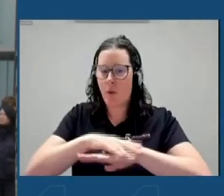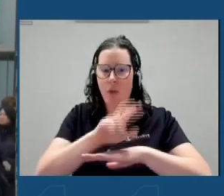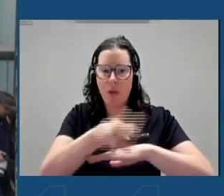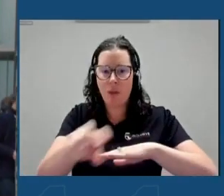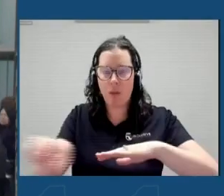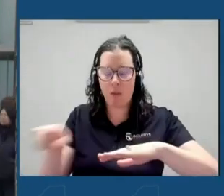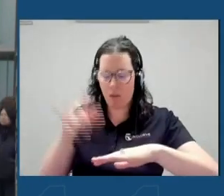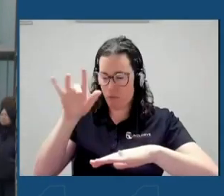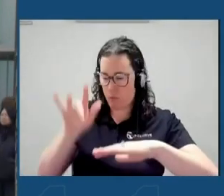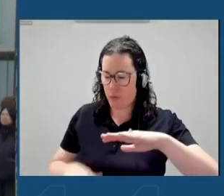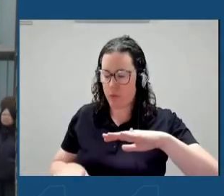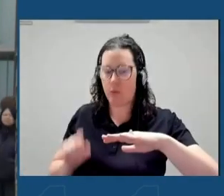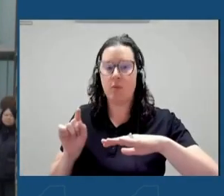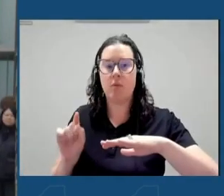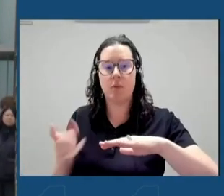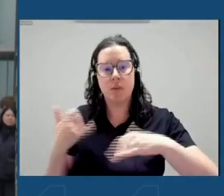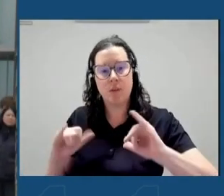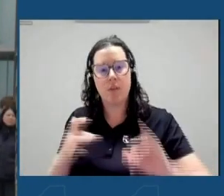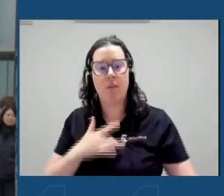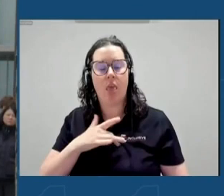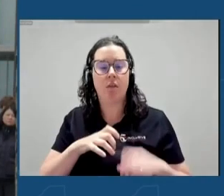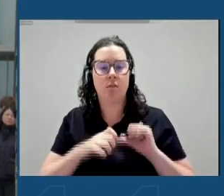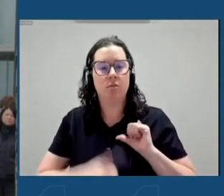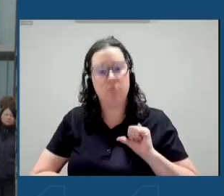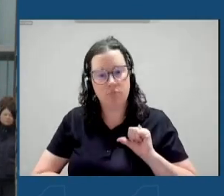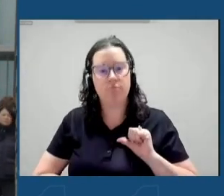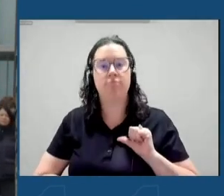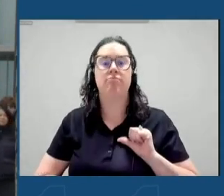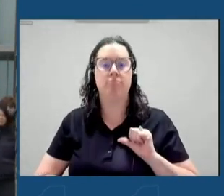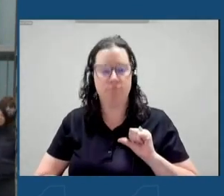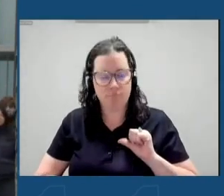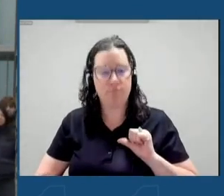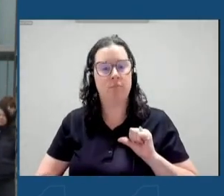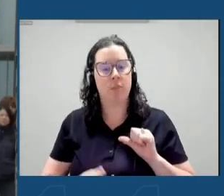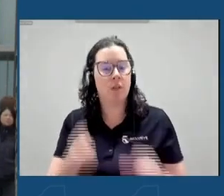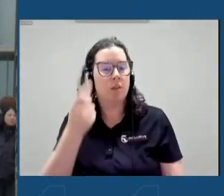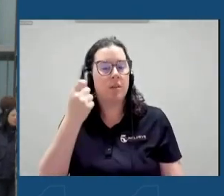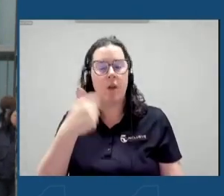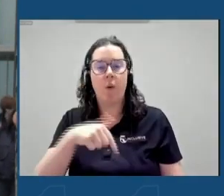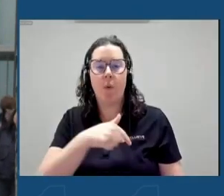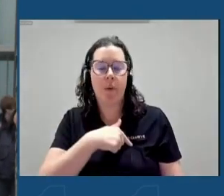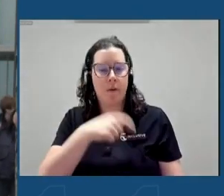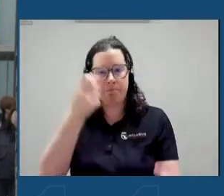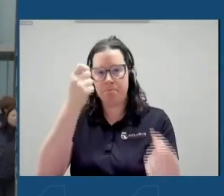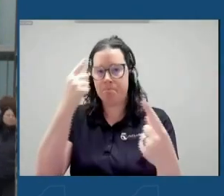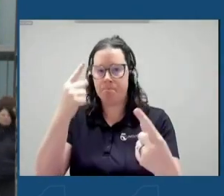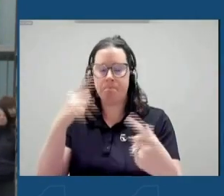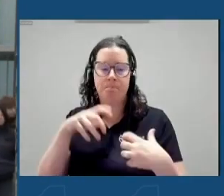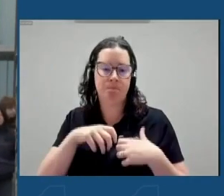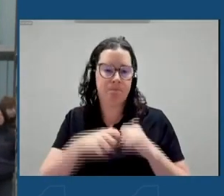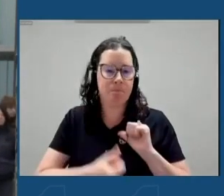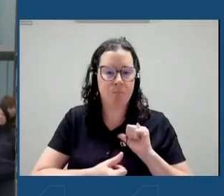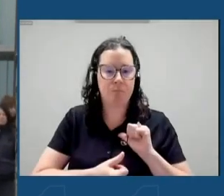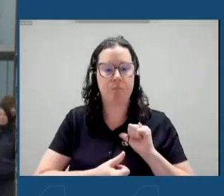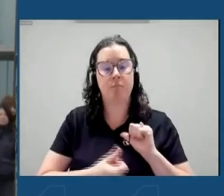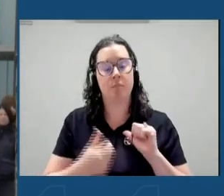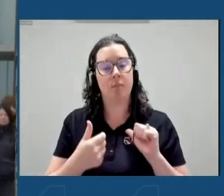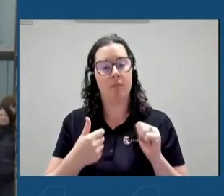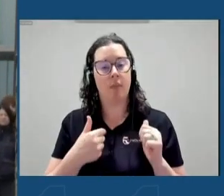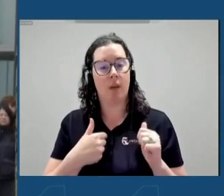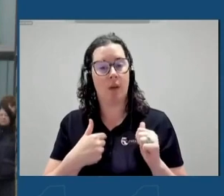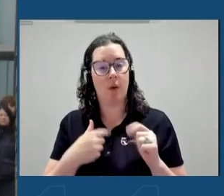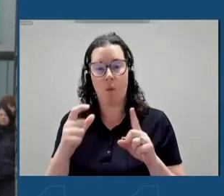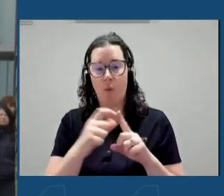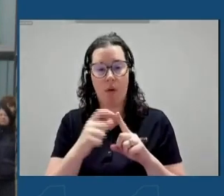that loss. And I just want to tell you, we grieve along with you. Words that I can give will